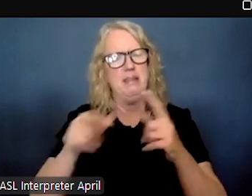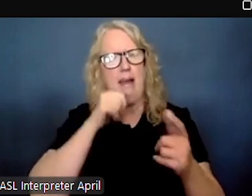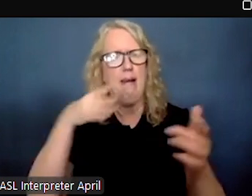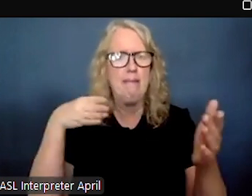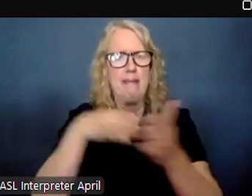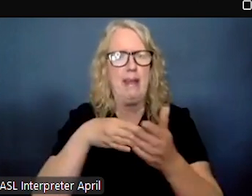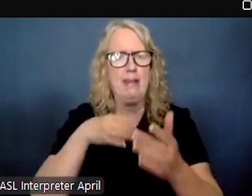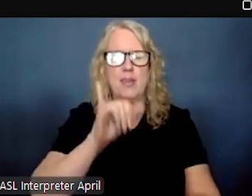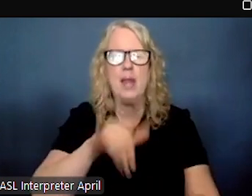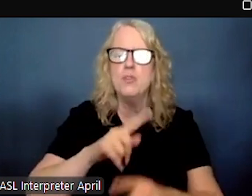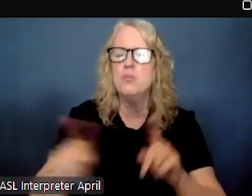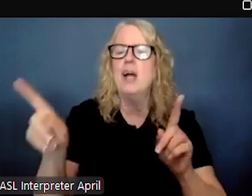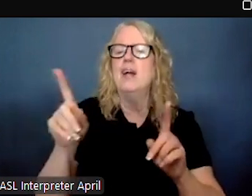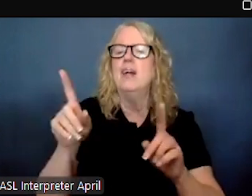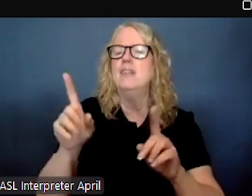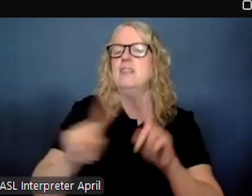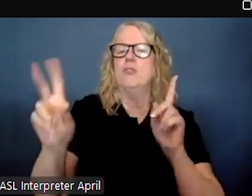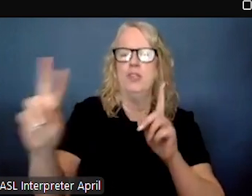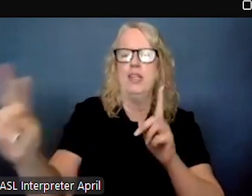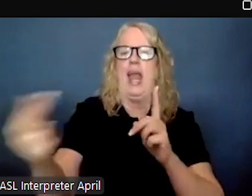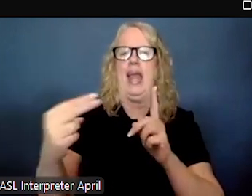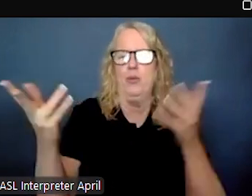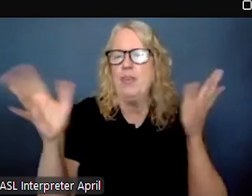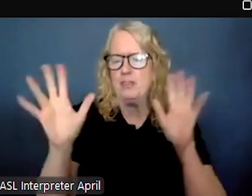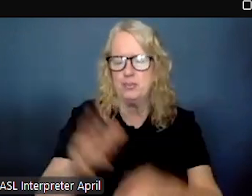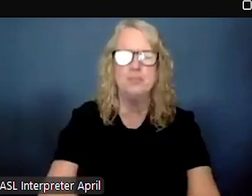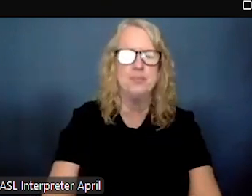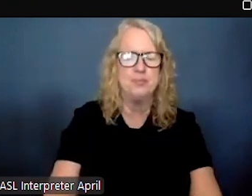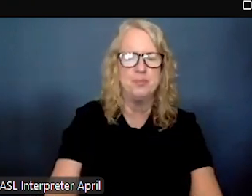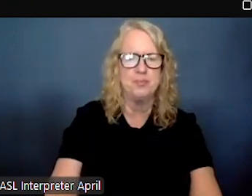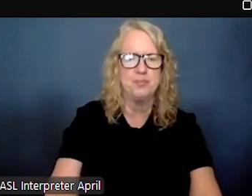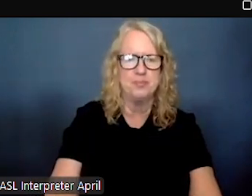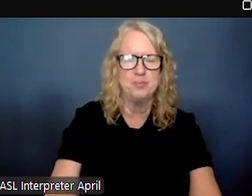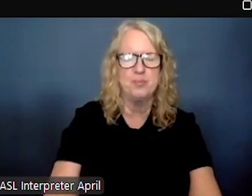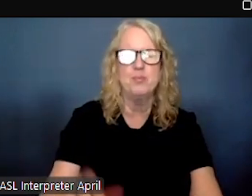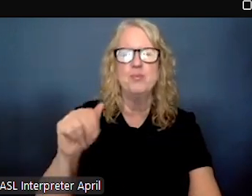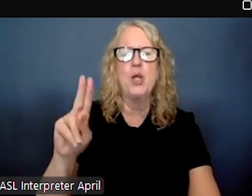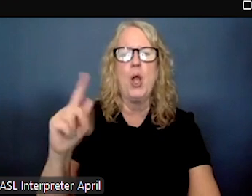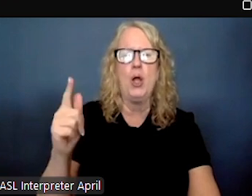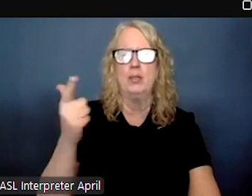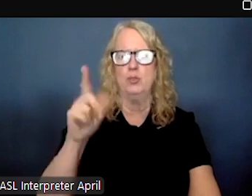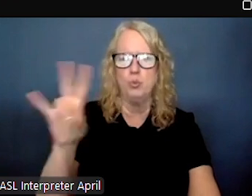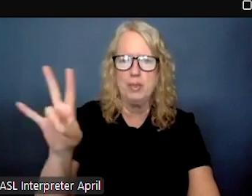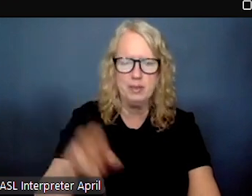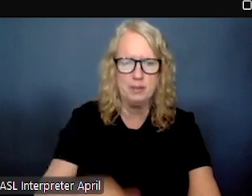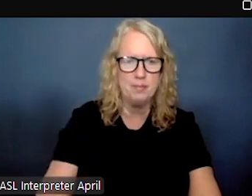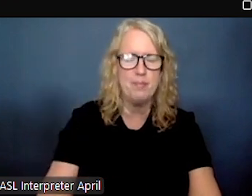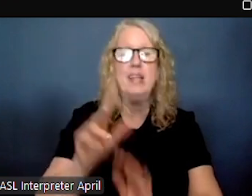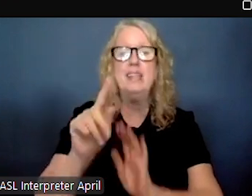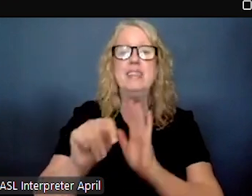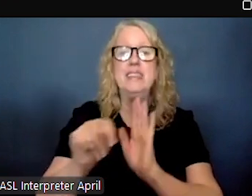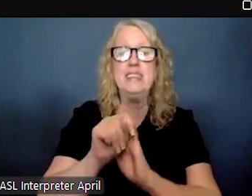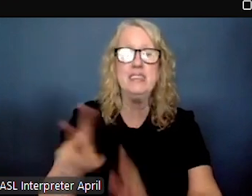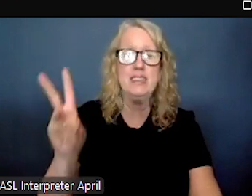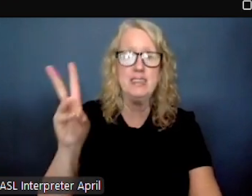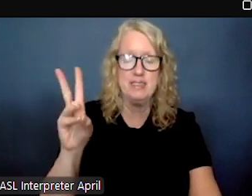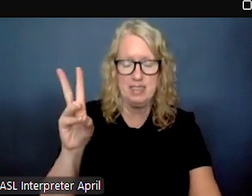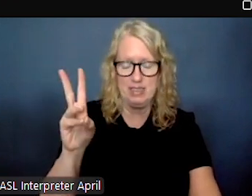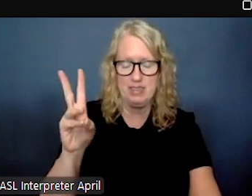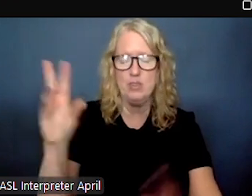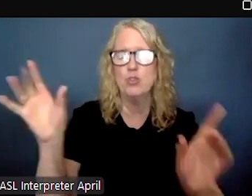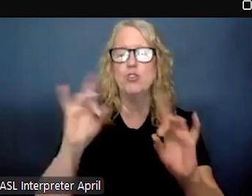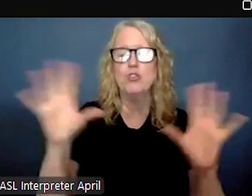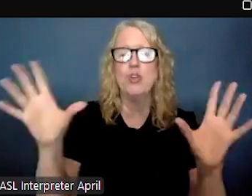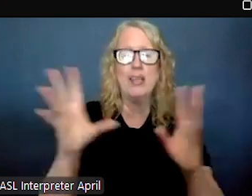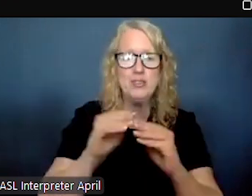it's just from a different angle. So that's coming August 27th. Season 6, Crisis